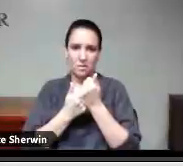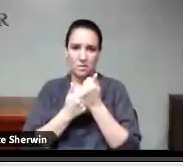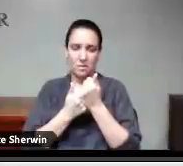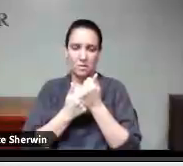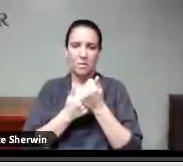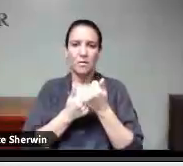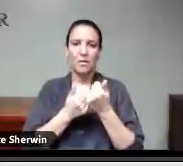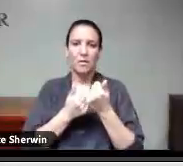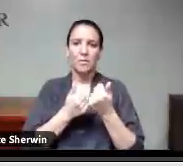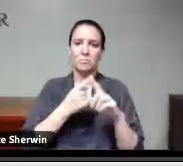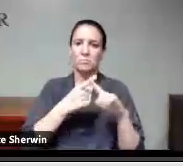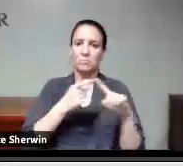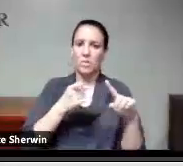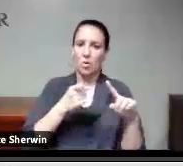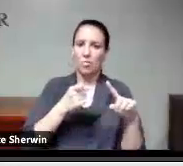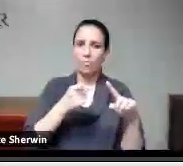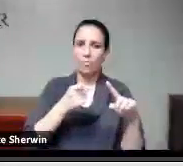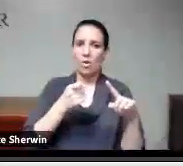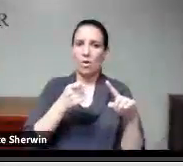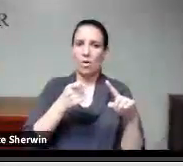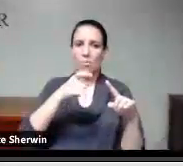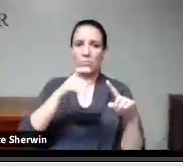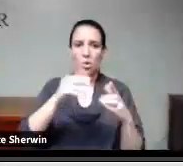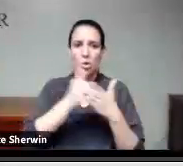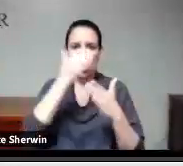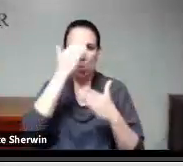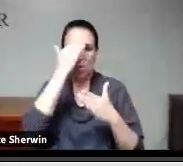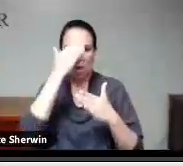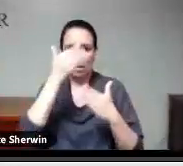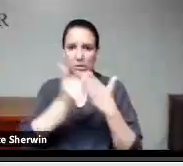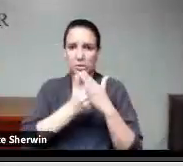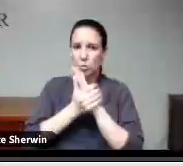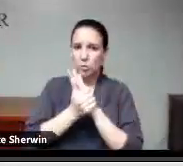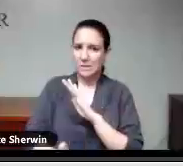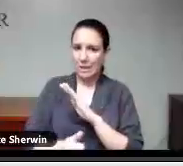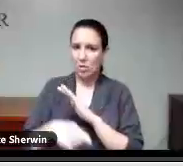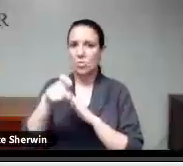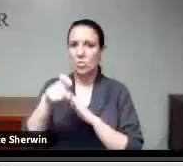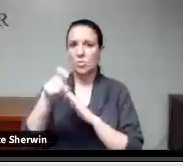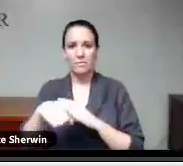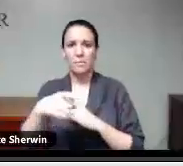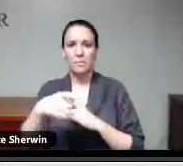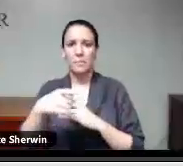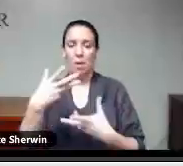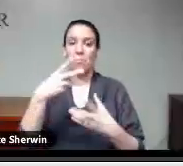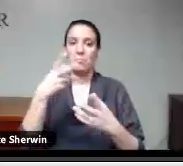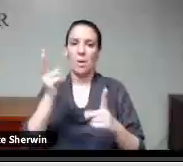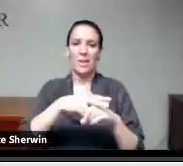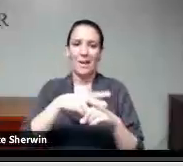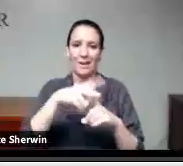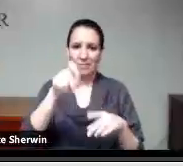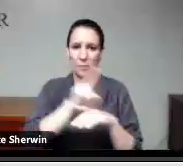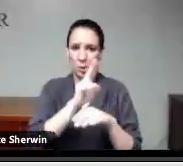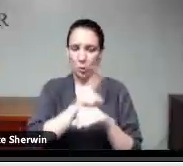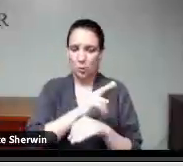attitudes. That is kind of motivation theory 101, right? So people need